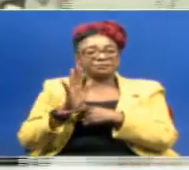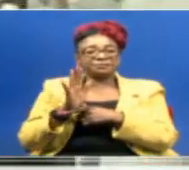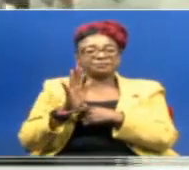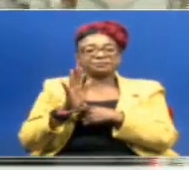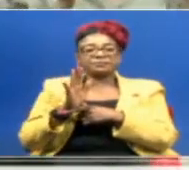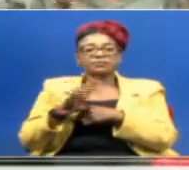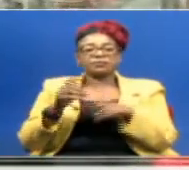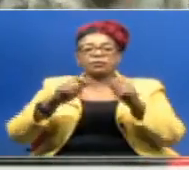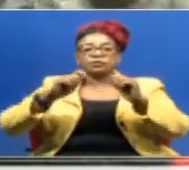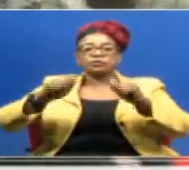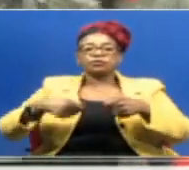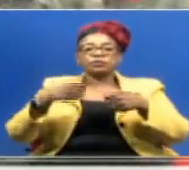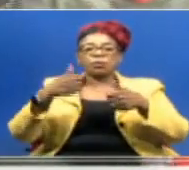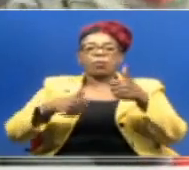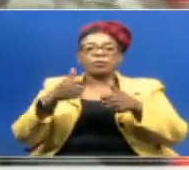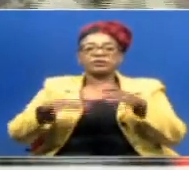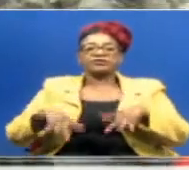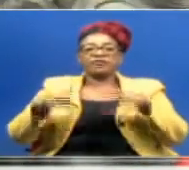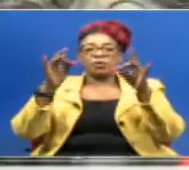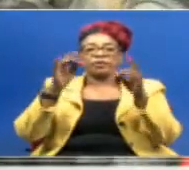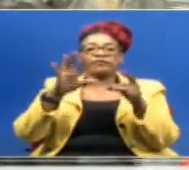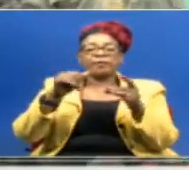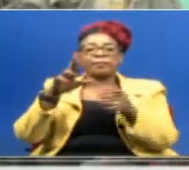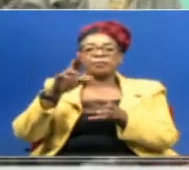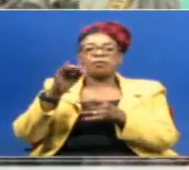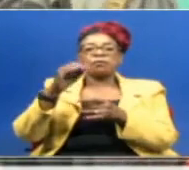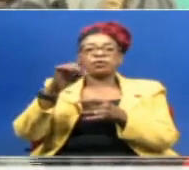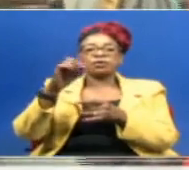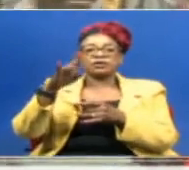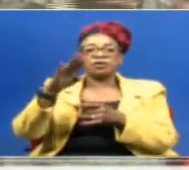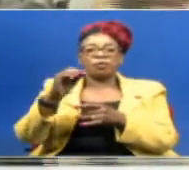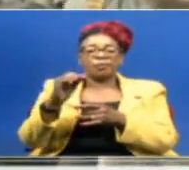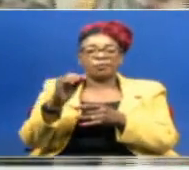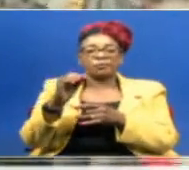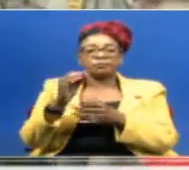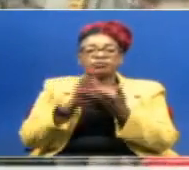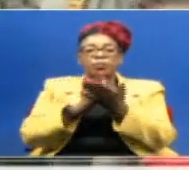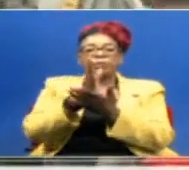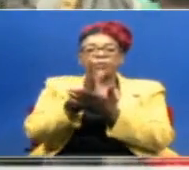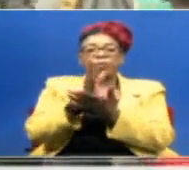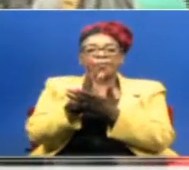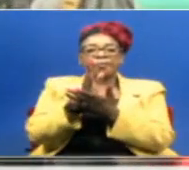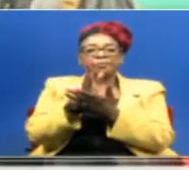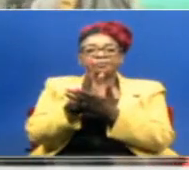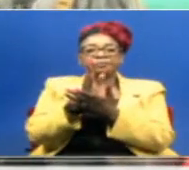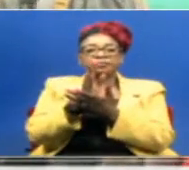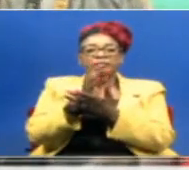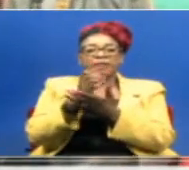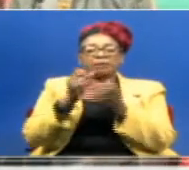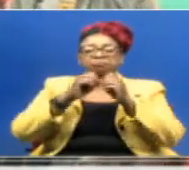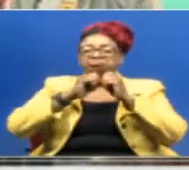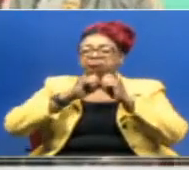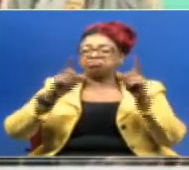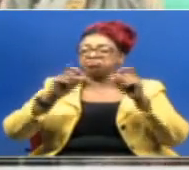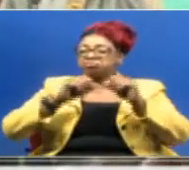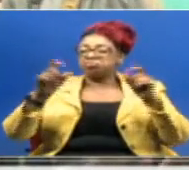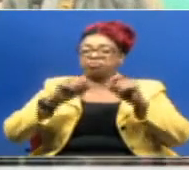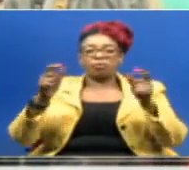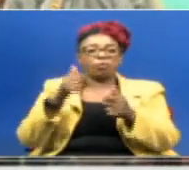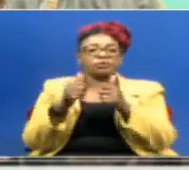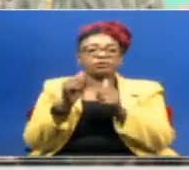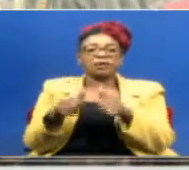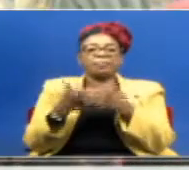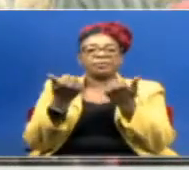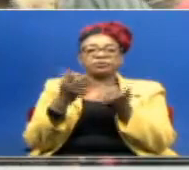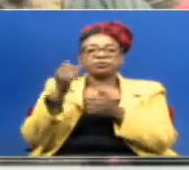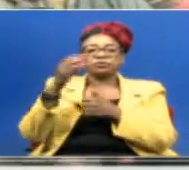got, I got them from Rodrygo through the viral post that were going on. So I shared with